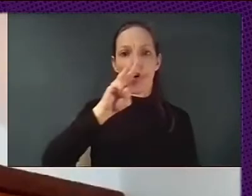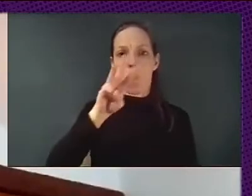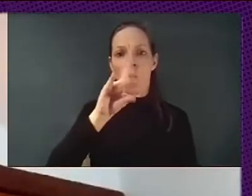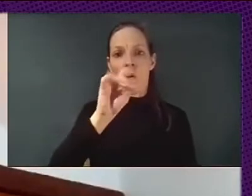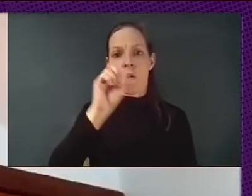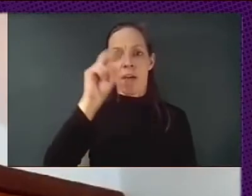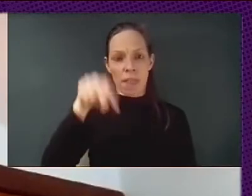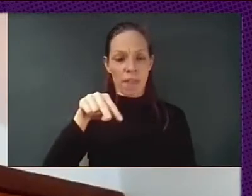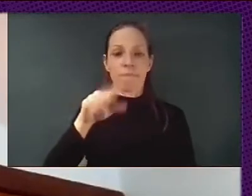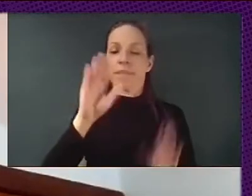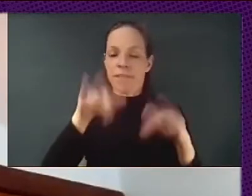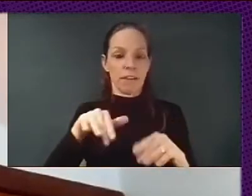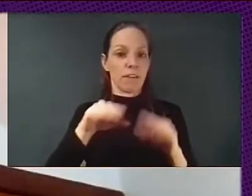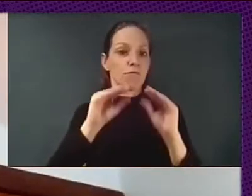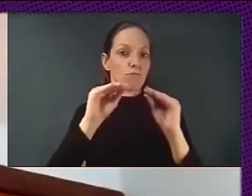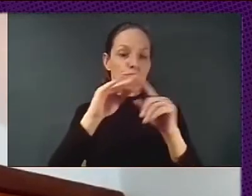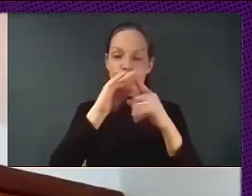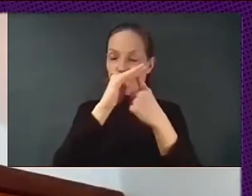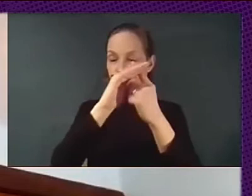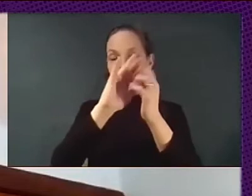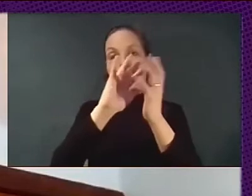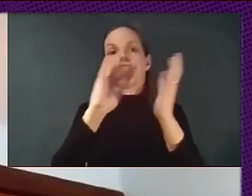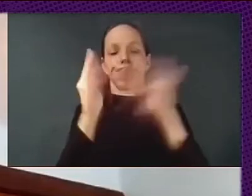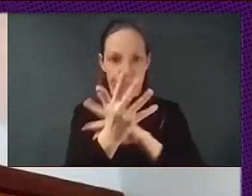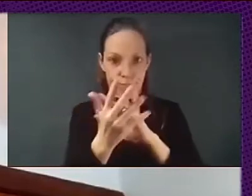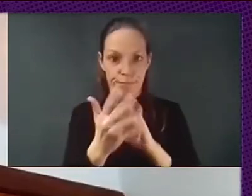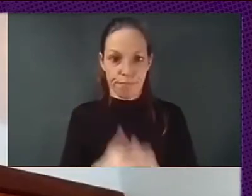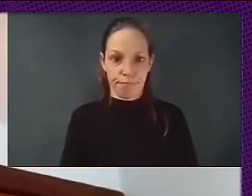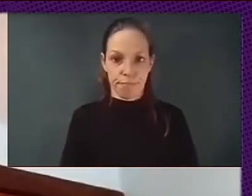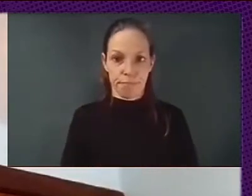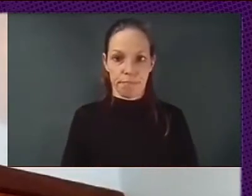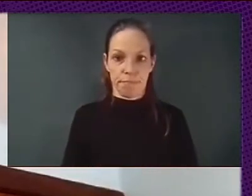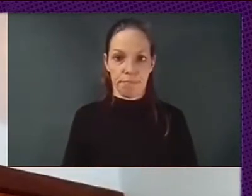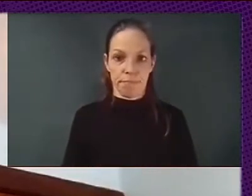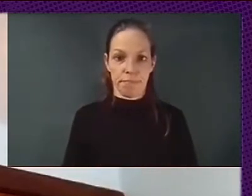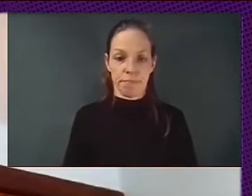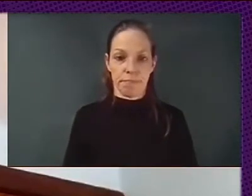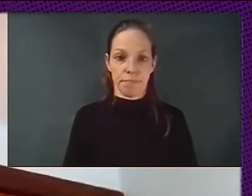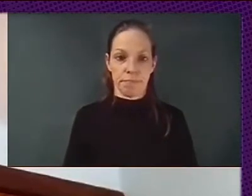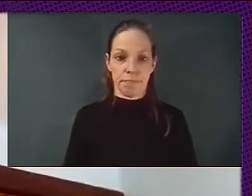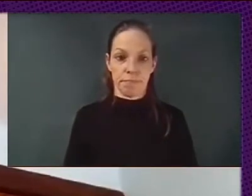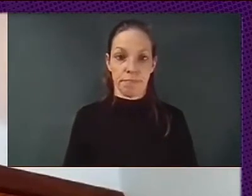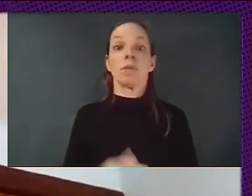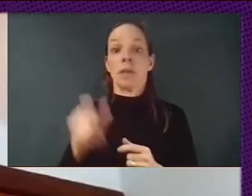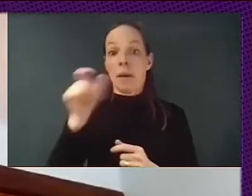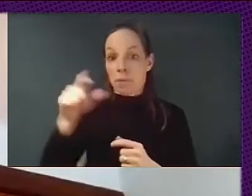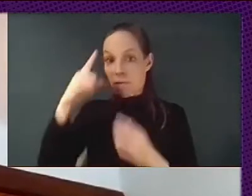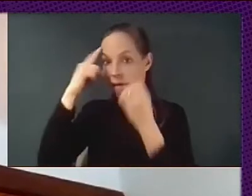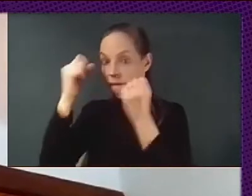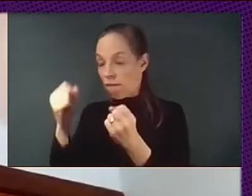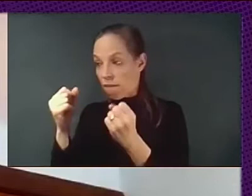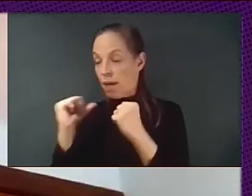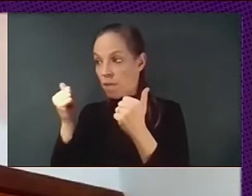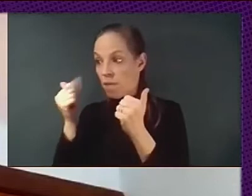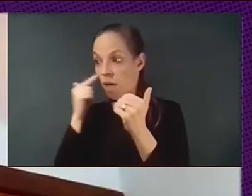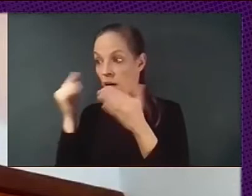getting critical about them. And it's not to say that there was no attention at all before, but I'm saying as a popular